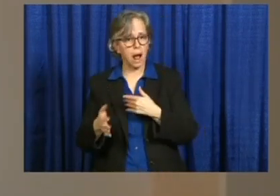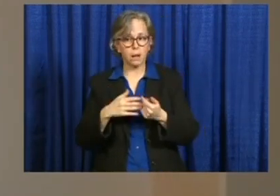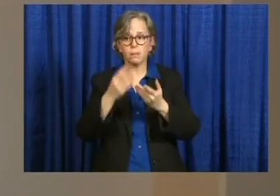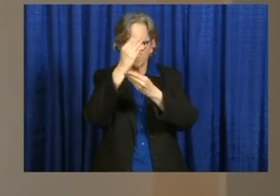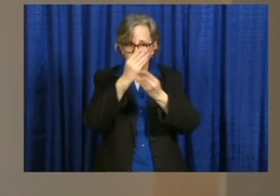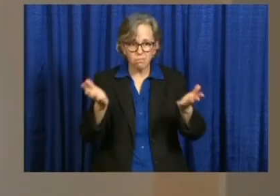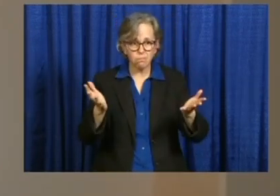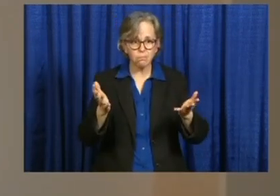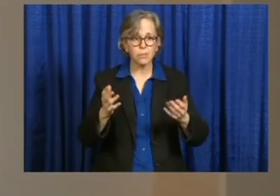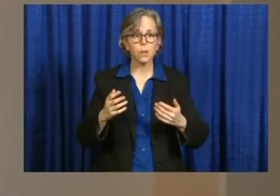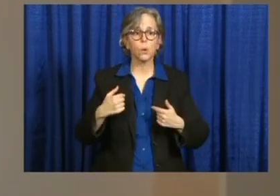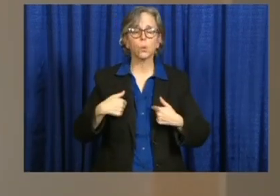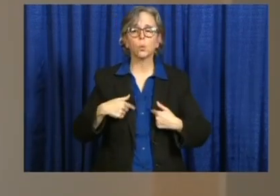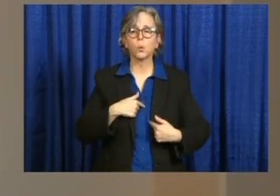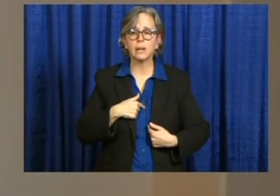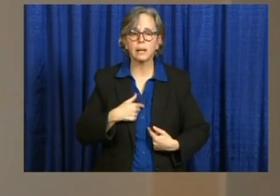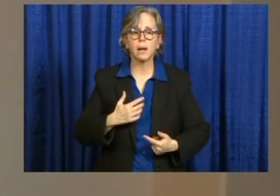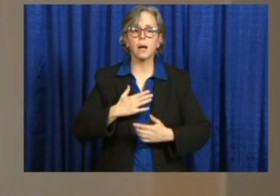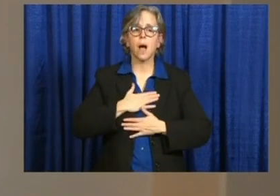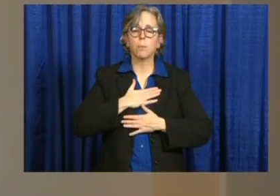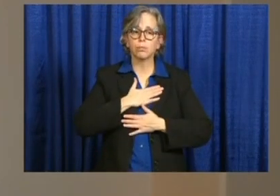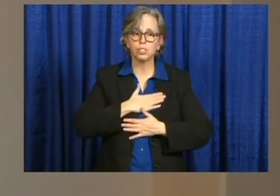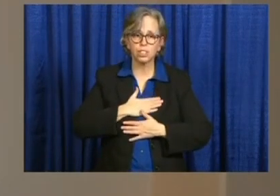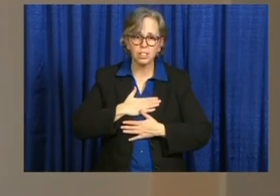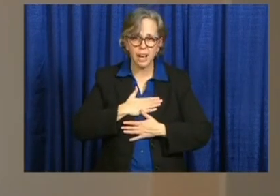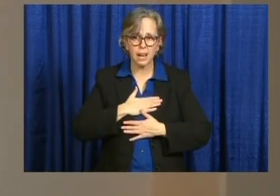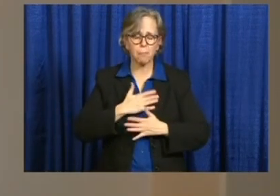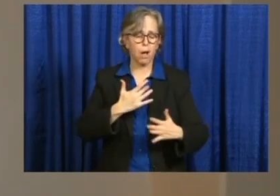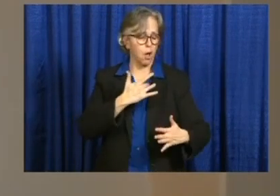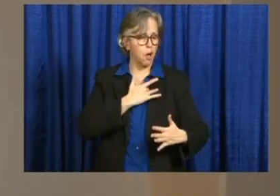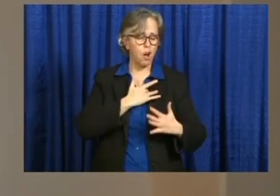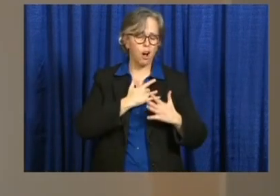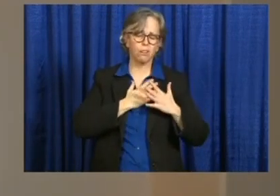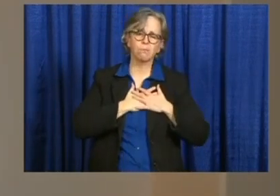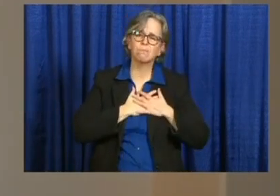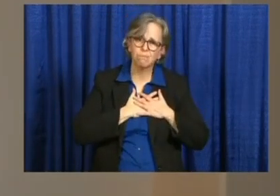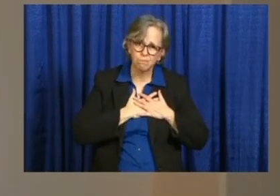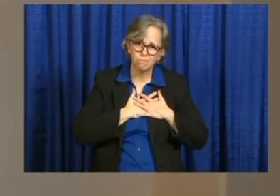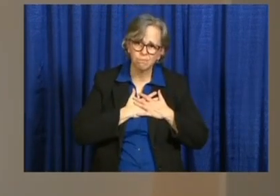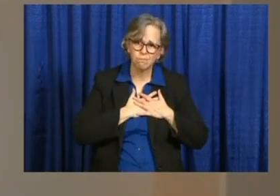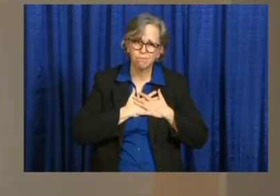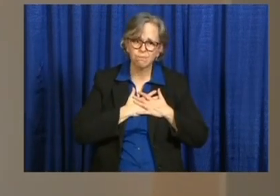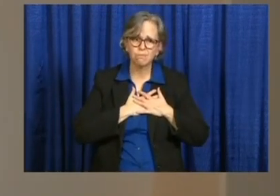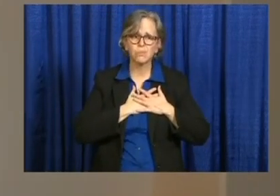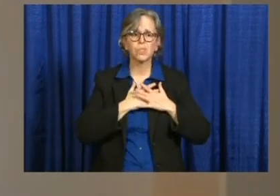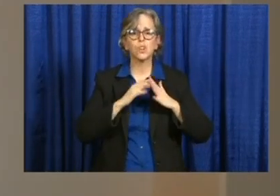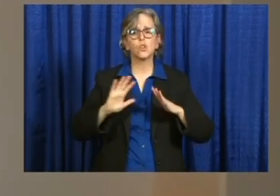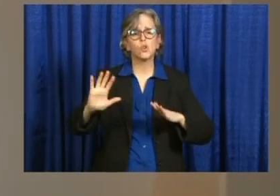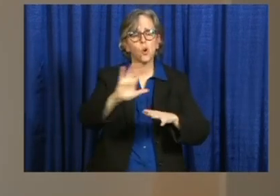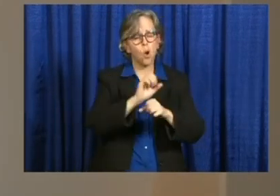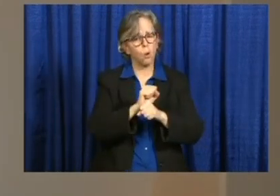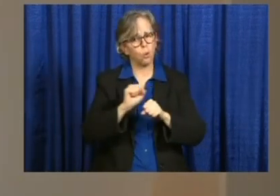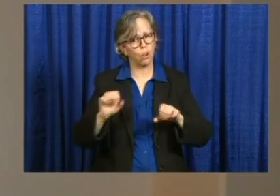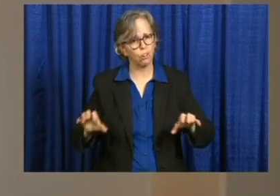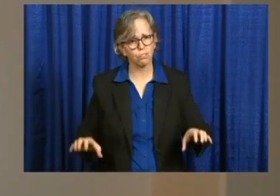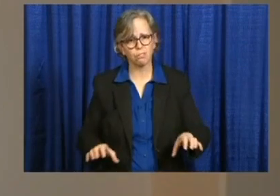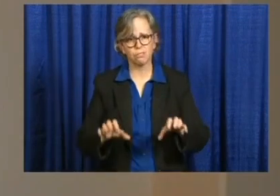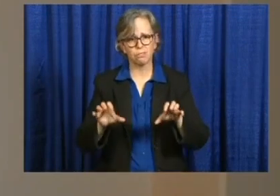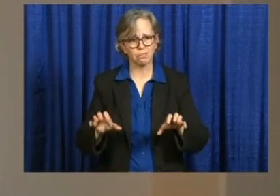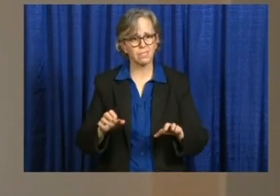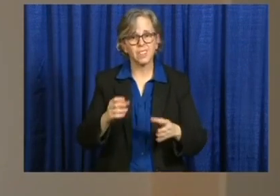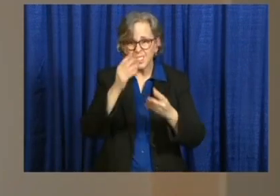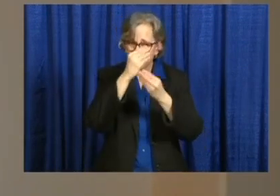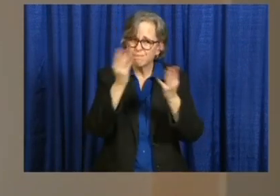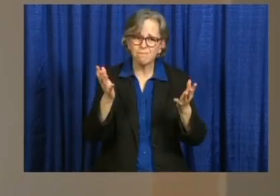bottom of our hearts the sacrifices that people are making to help others. We keep using the line, we are all in this together. But